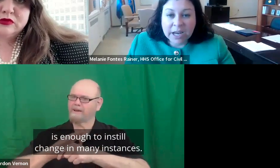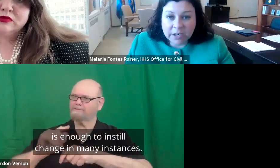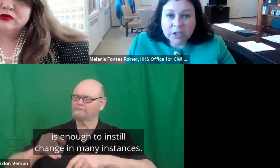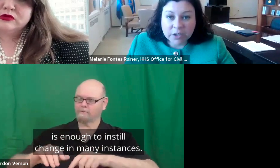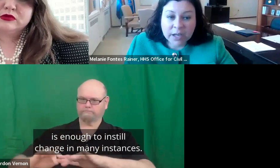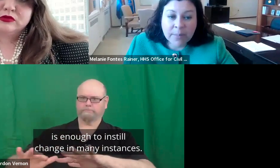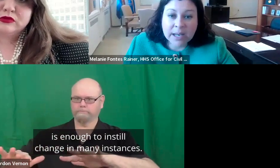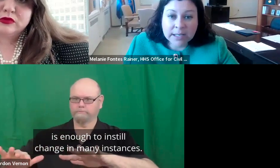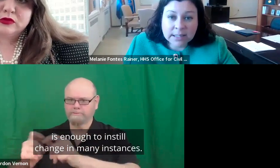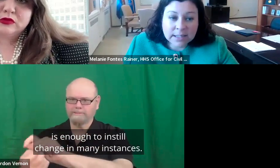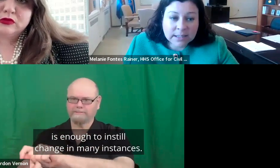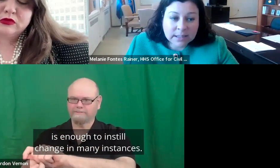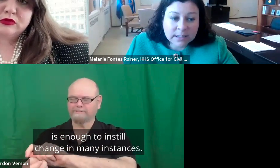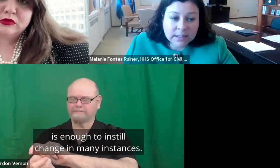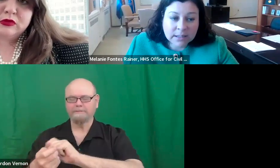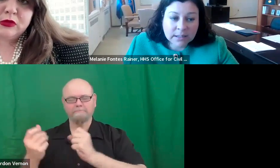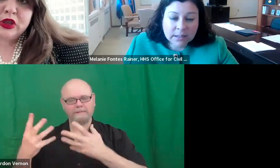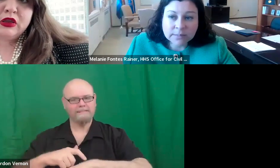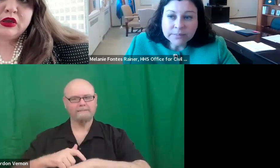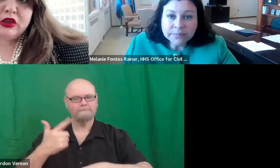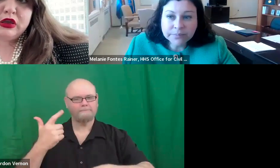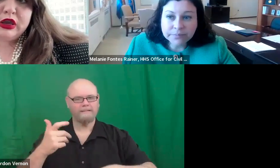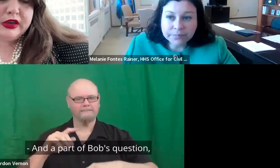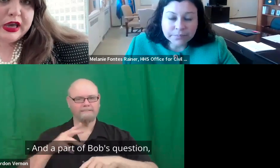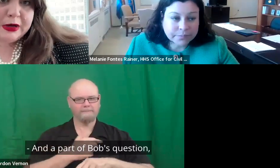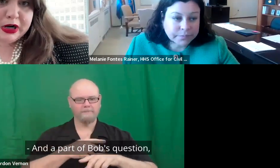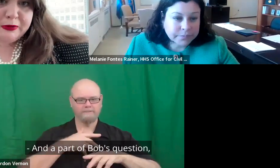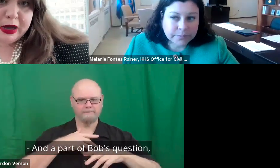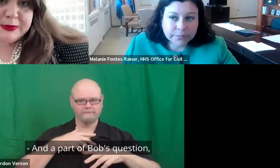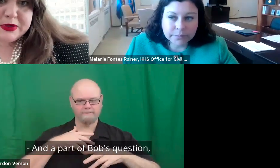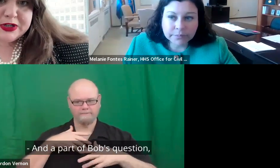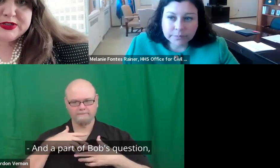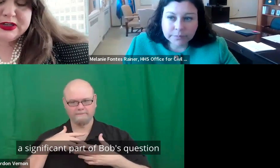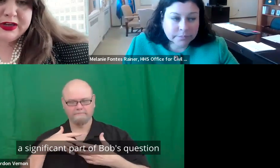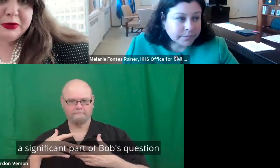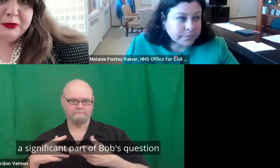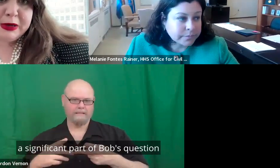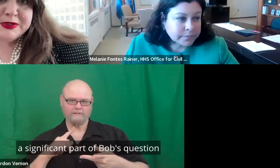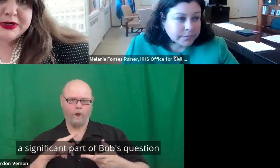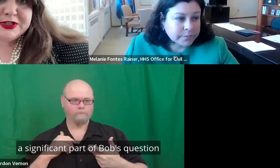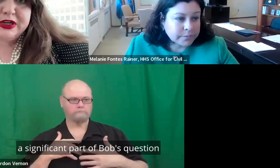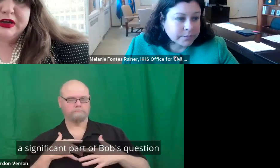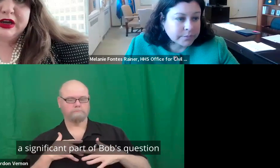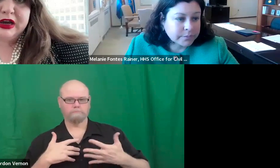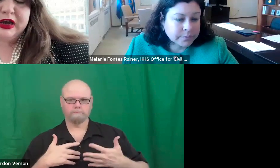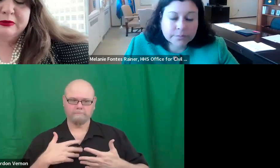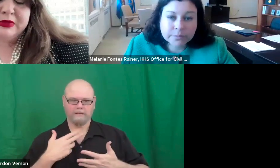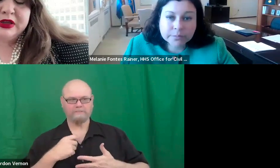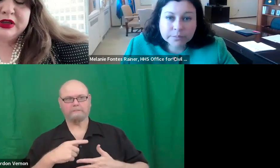instill change in many instances. And a part of Bob's question, a significant part of Bob's